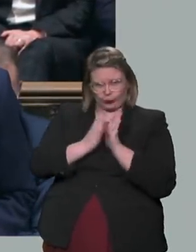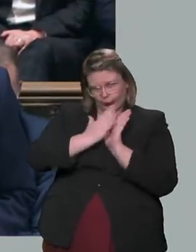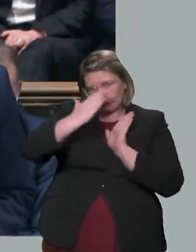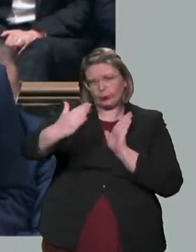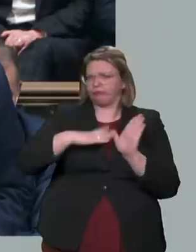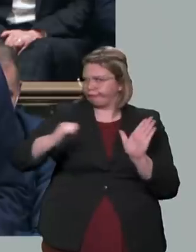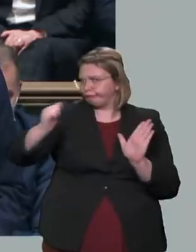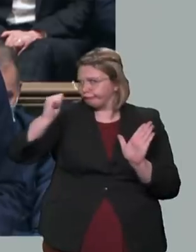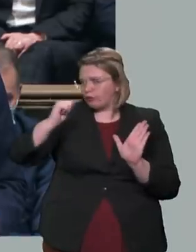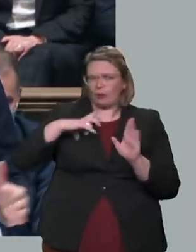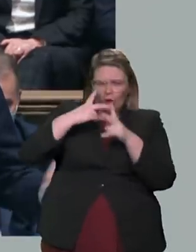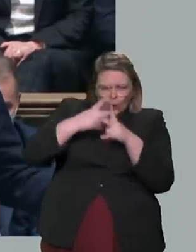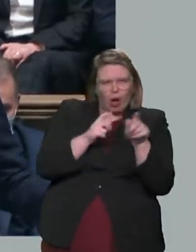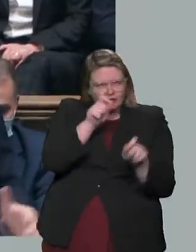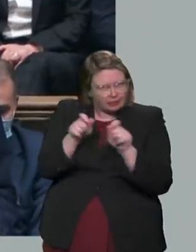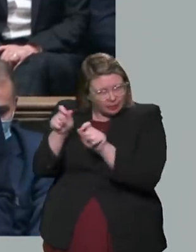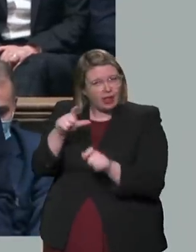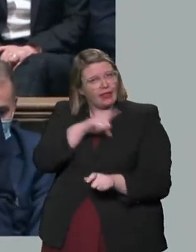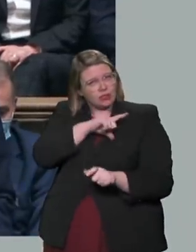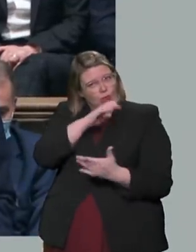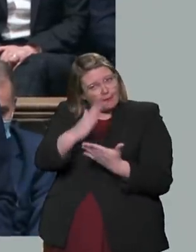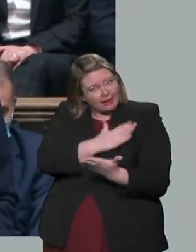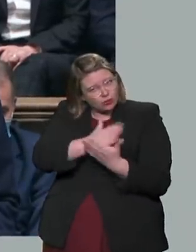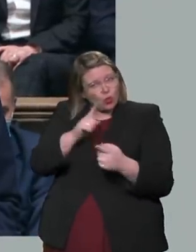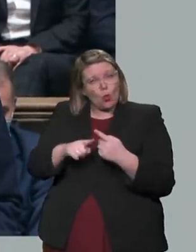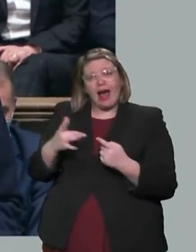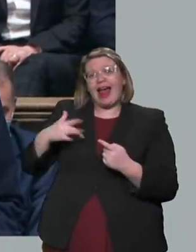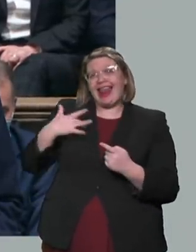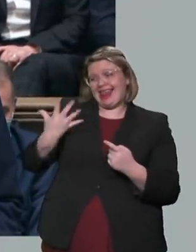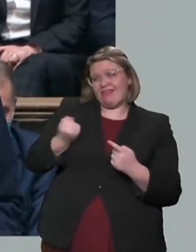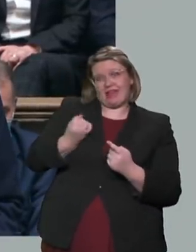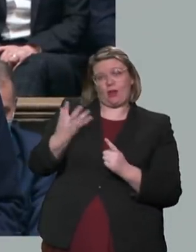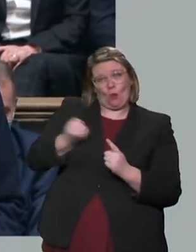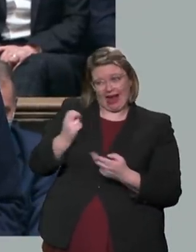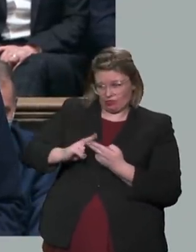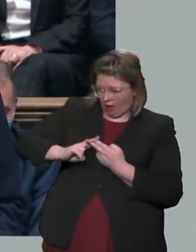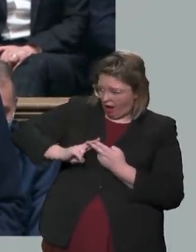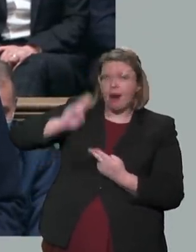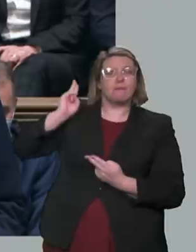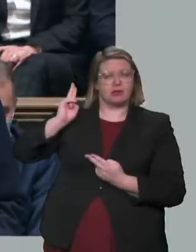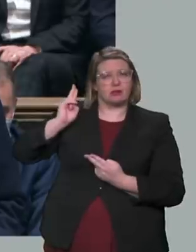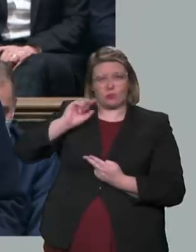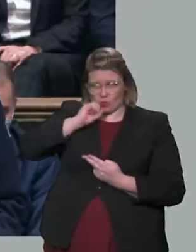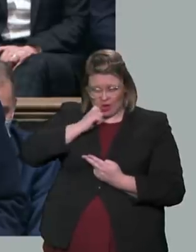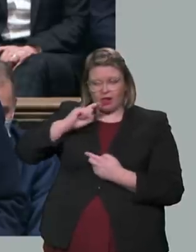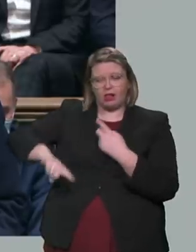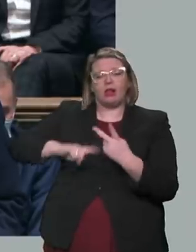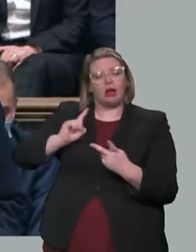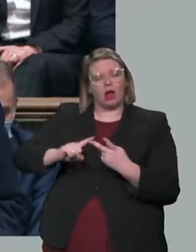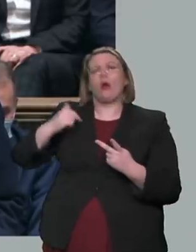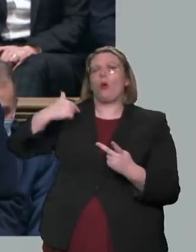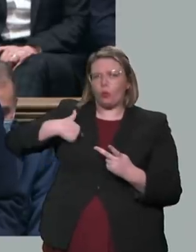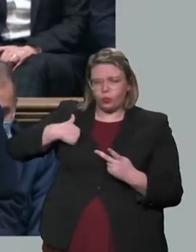that's why we are ensuring that we've lifted the living wage by record sums, Mr. Speaker. We make sure people